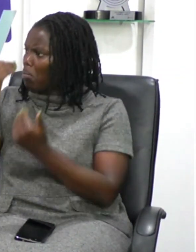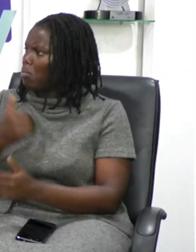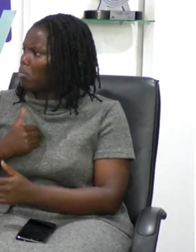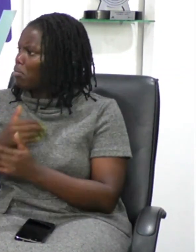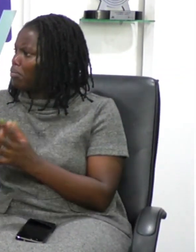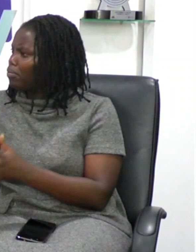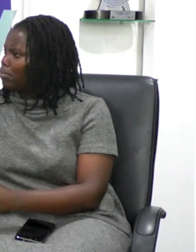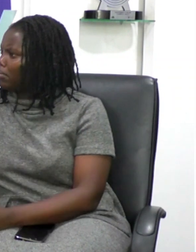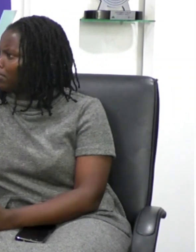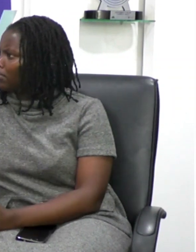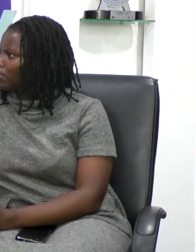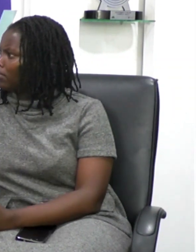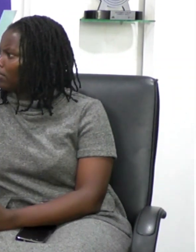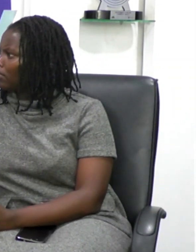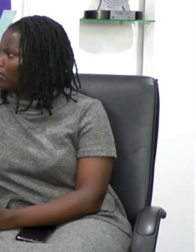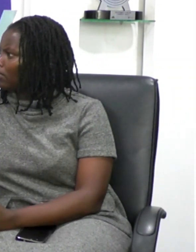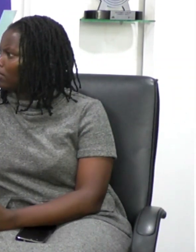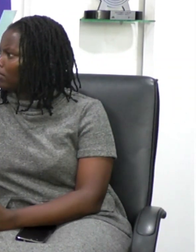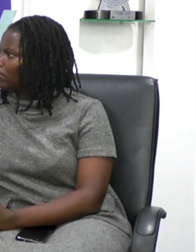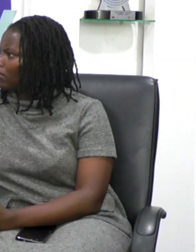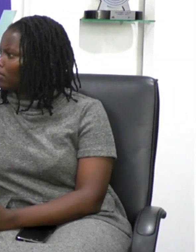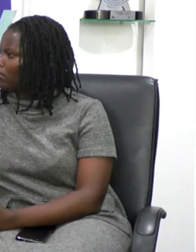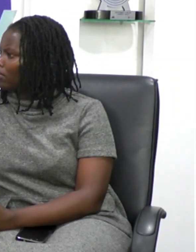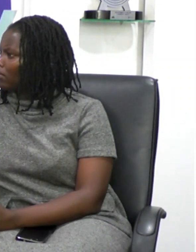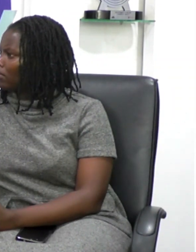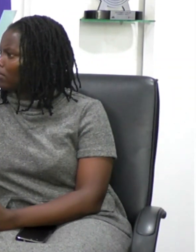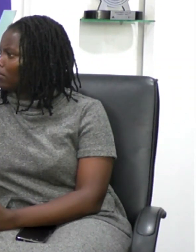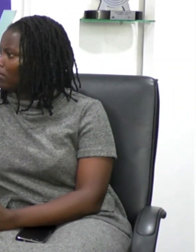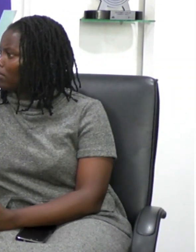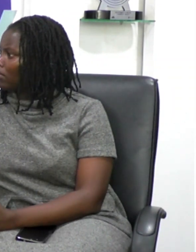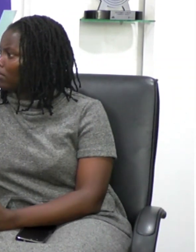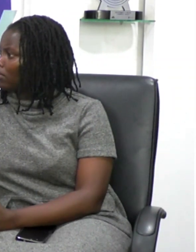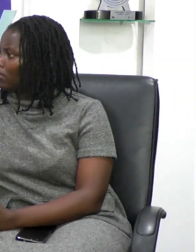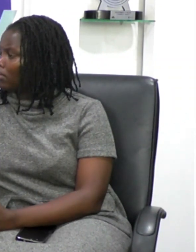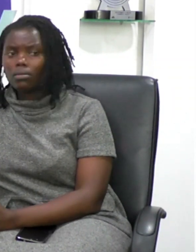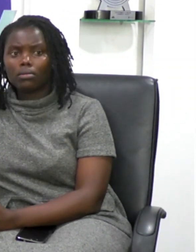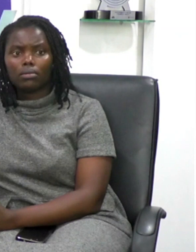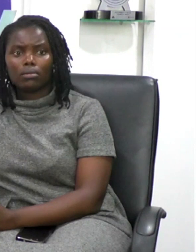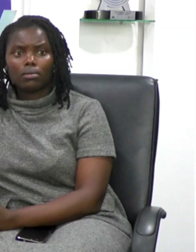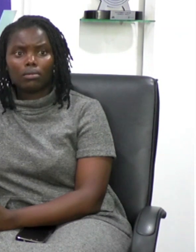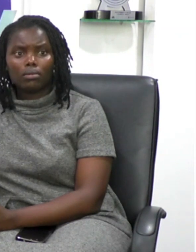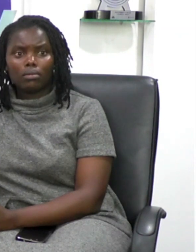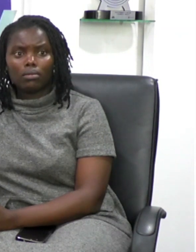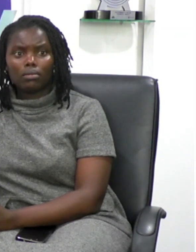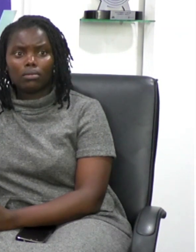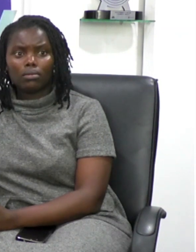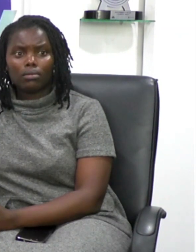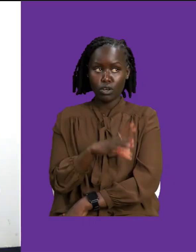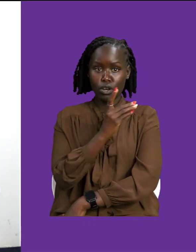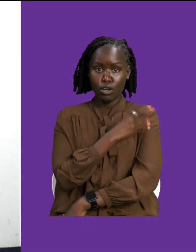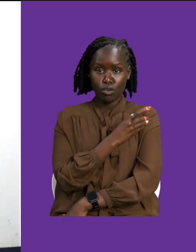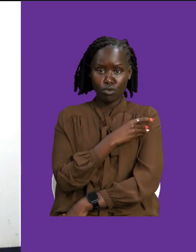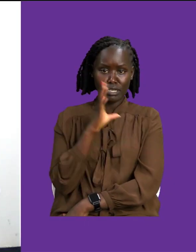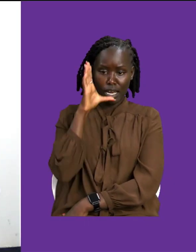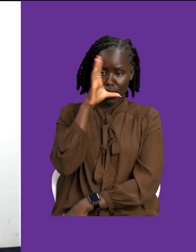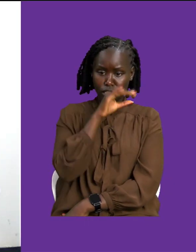was the reason that you are stressed or depressed? So when I go to hospital, the doctors just assumed